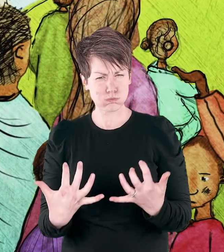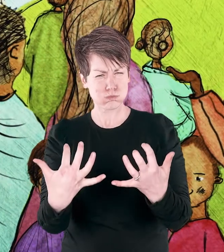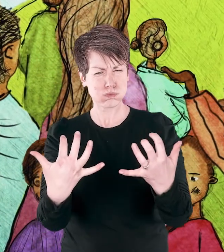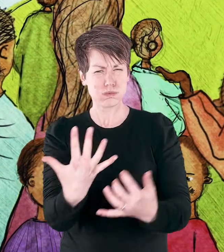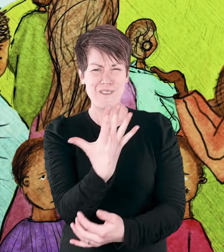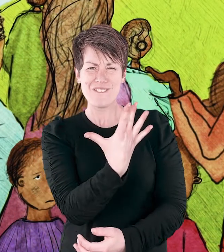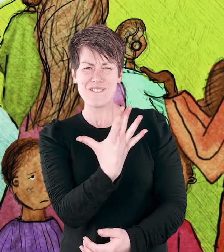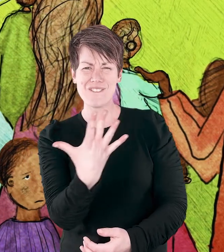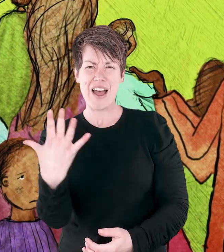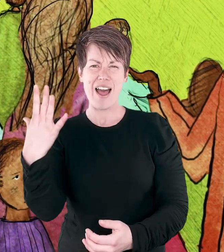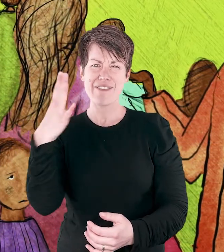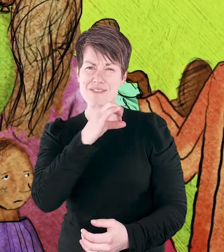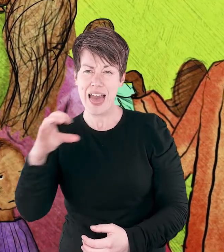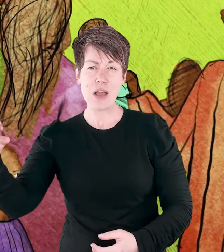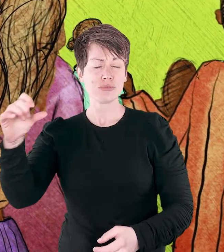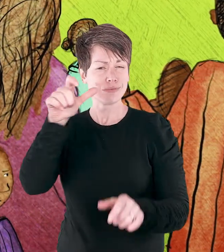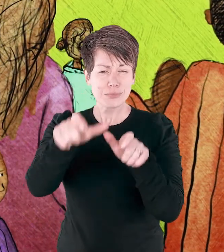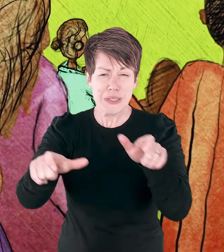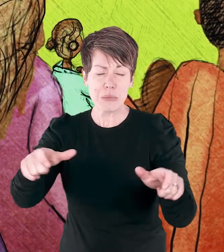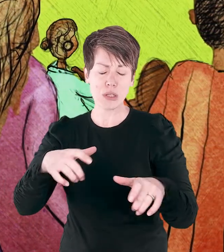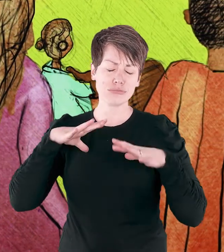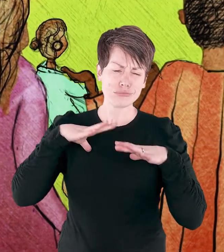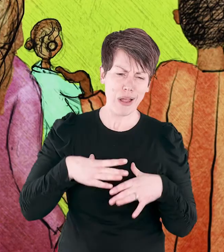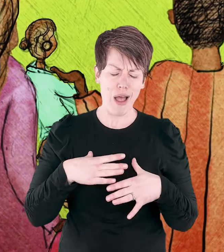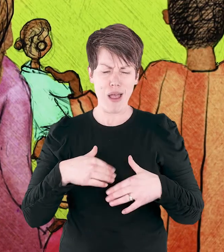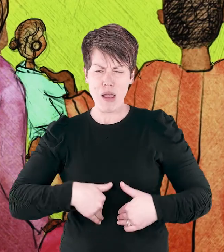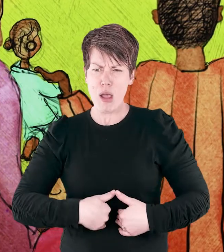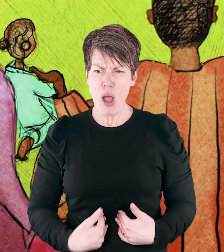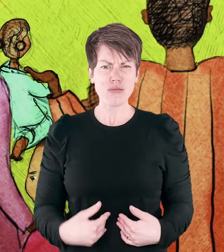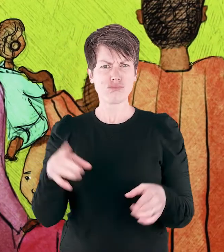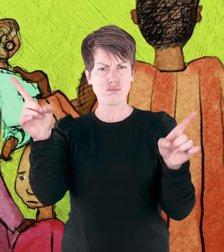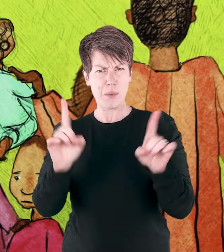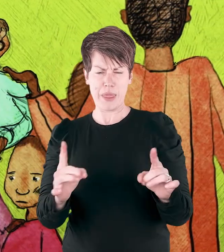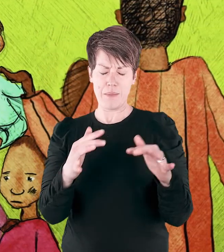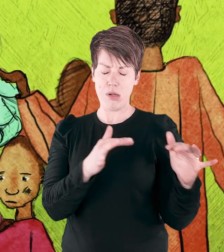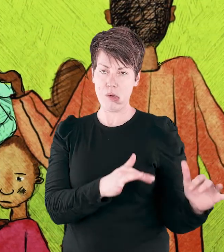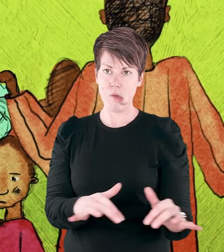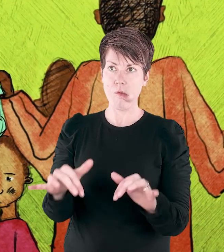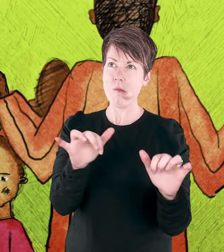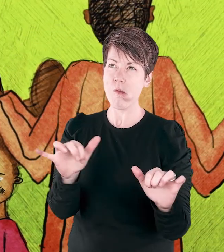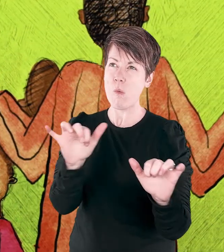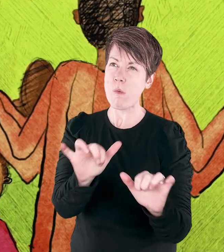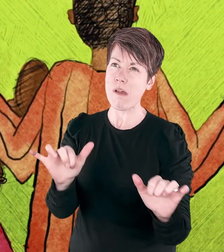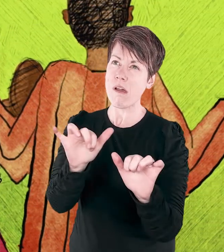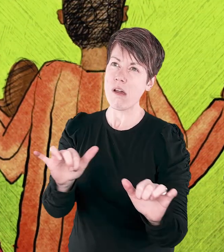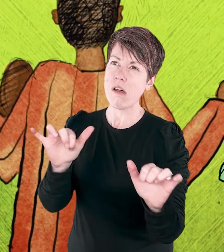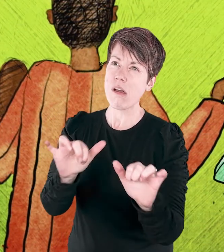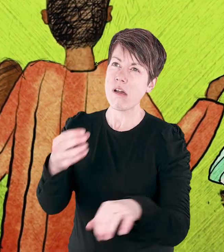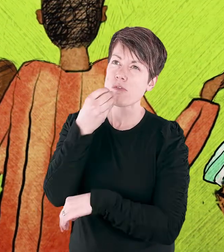5,000 tired, hungry, and probably grumpy people sitting on a hillside waiting for their